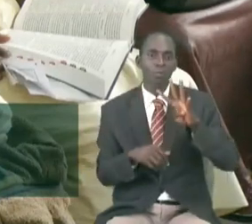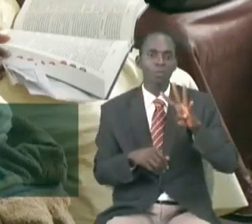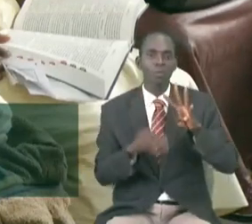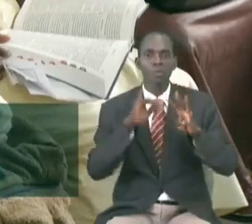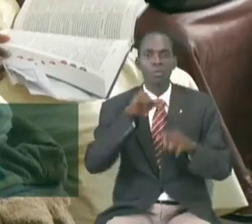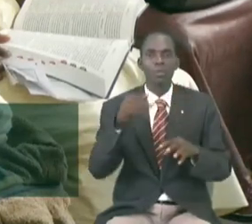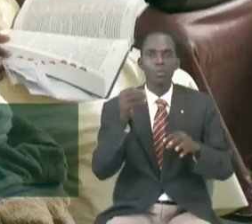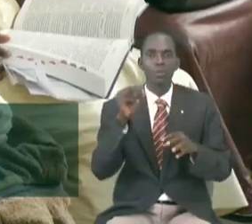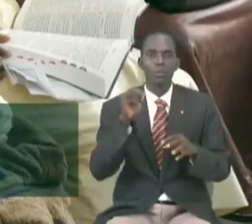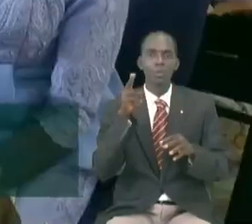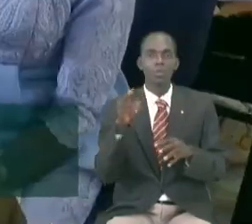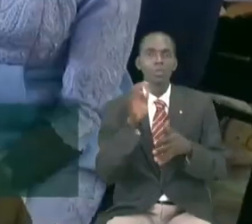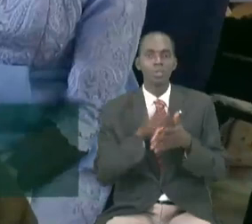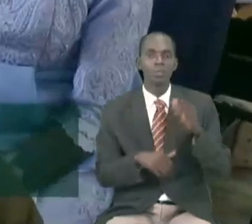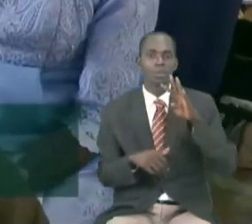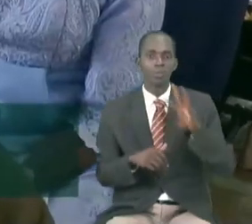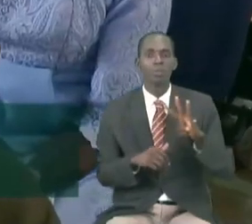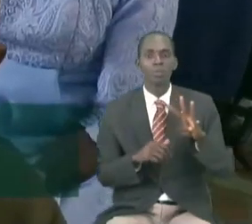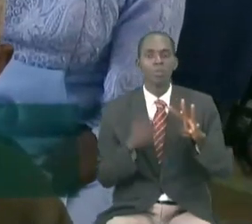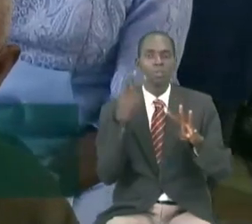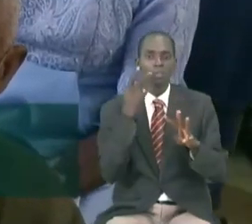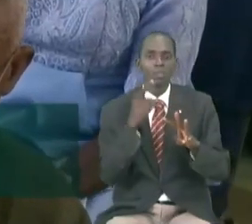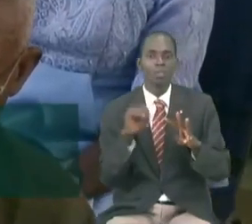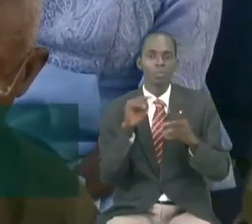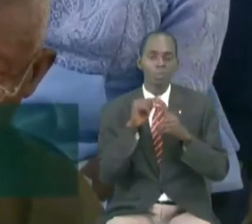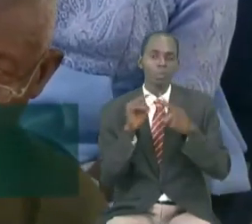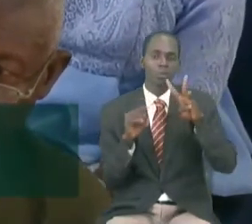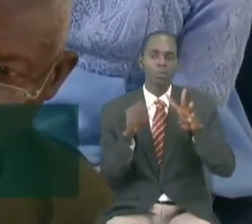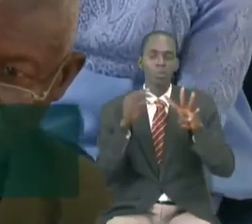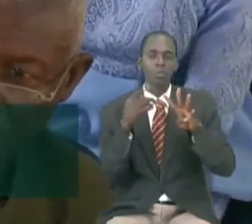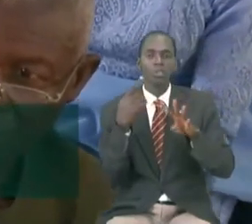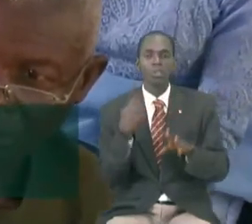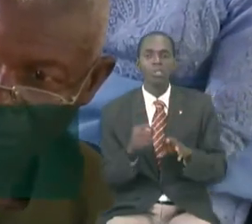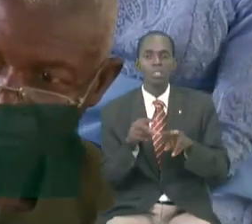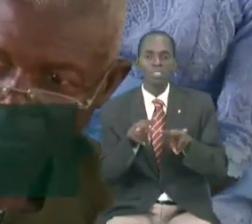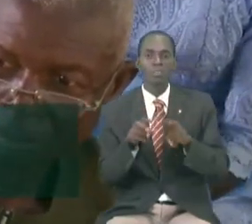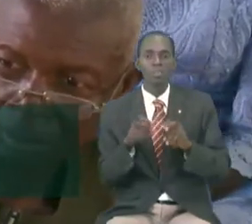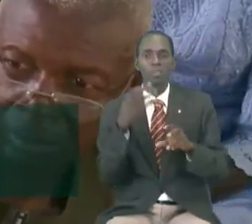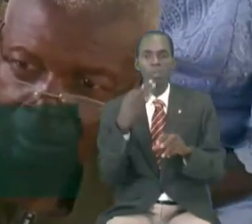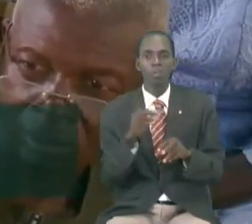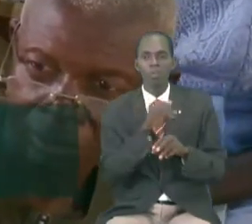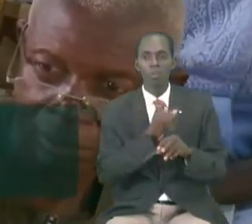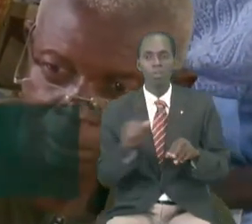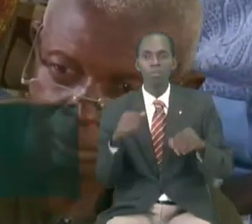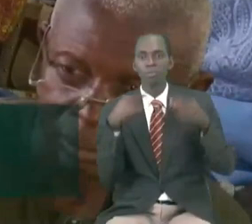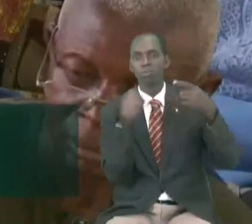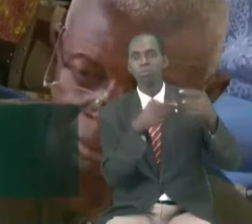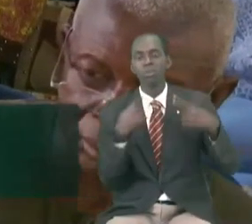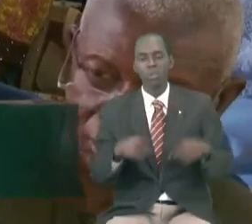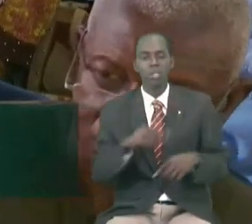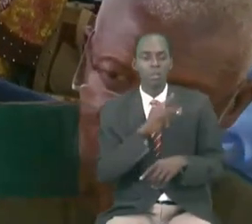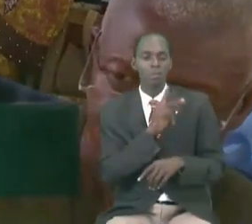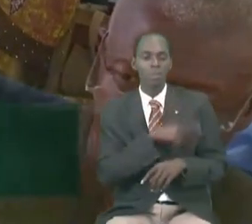The selfishness of a protesting personality. Until